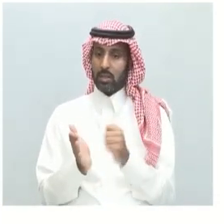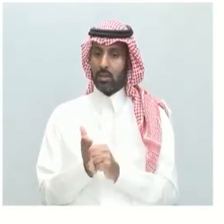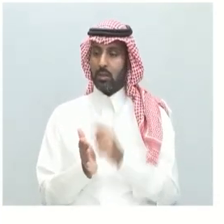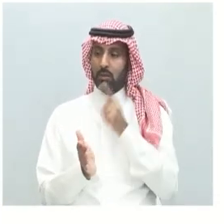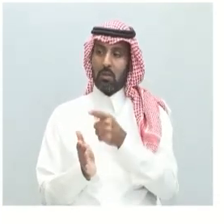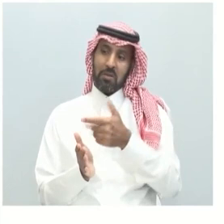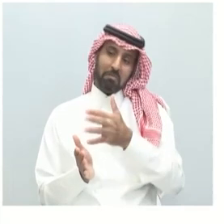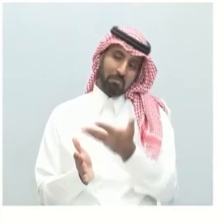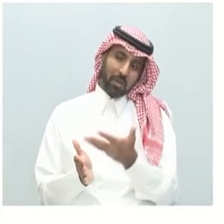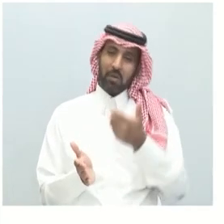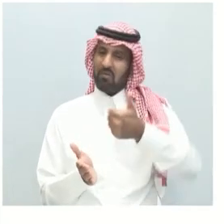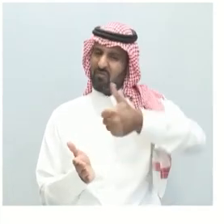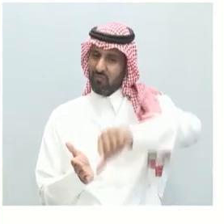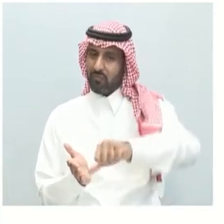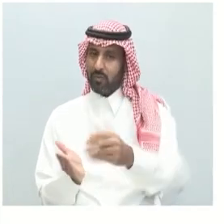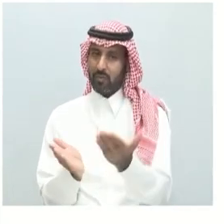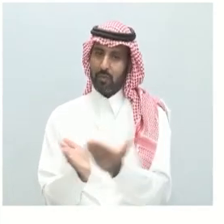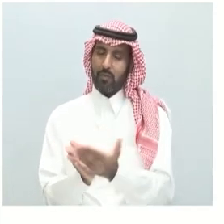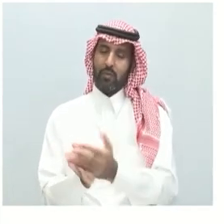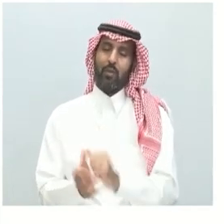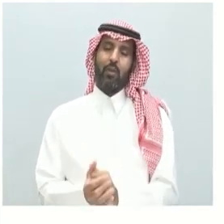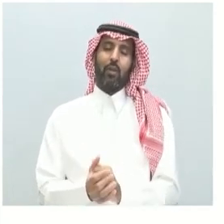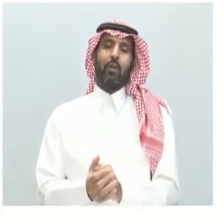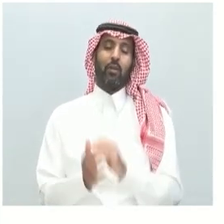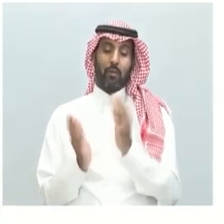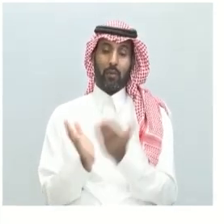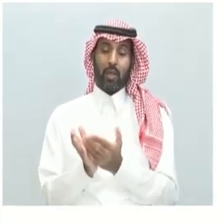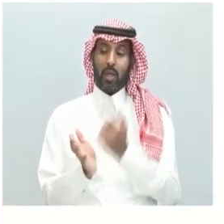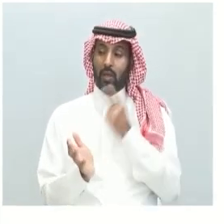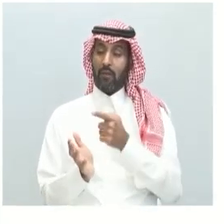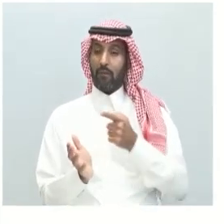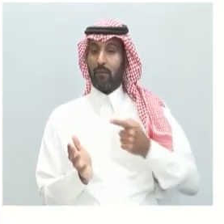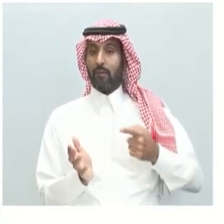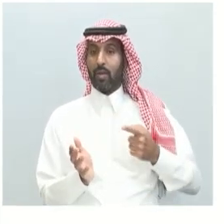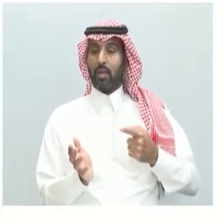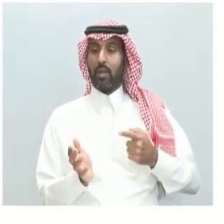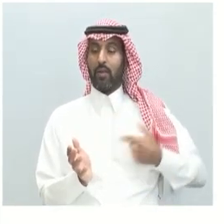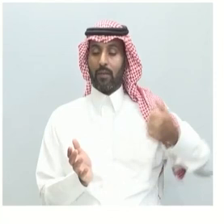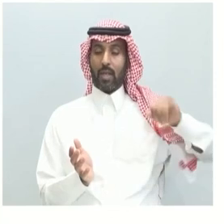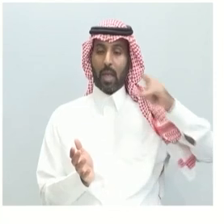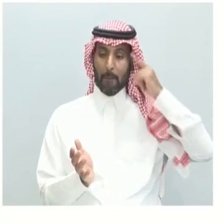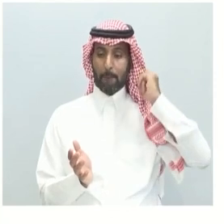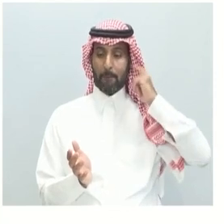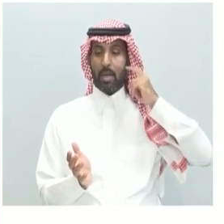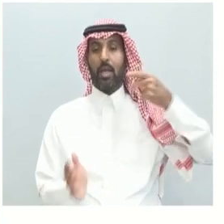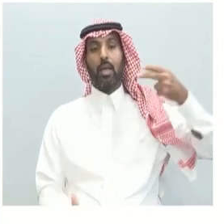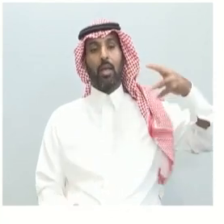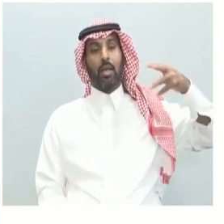she will fail. She may fail the class. If Imad doesn't go to college, he